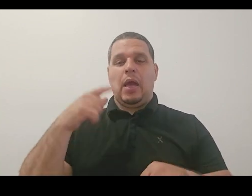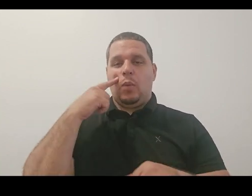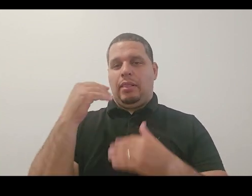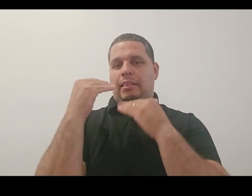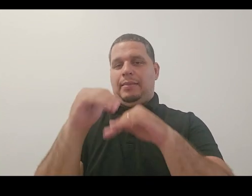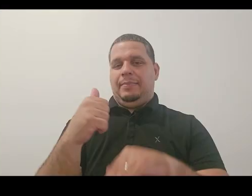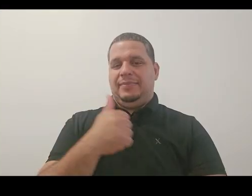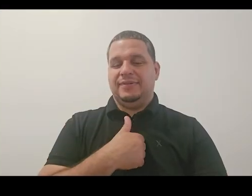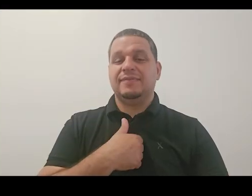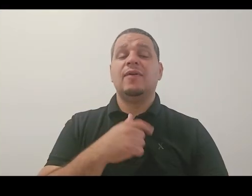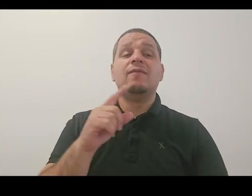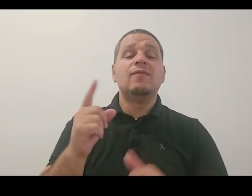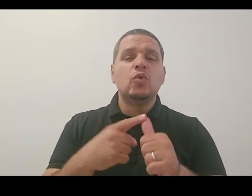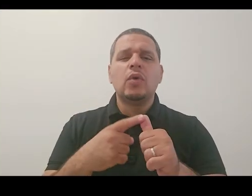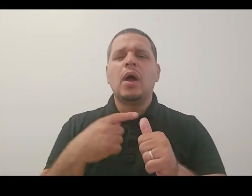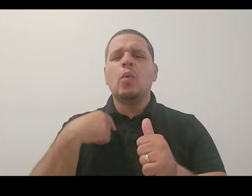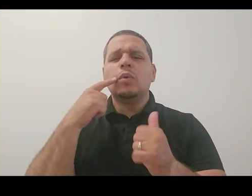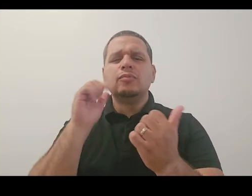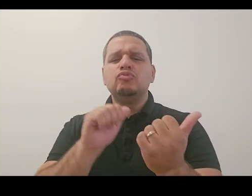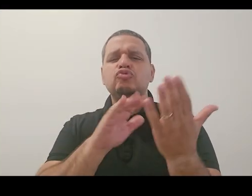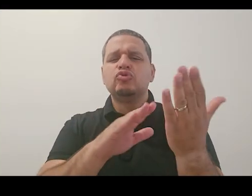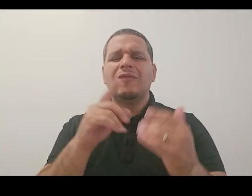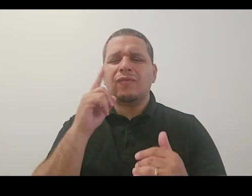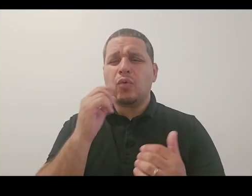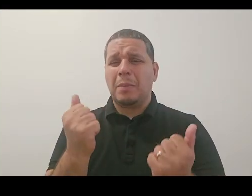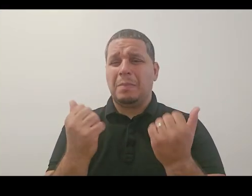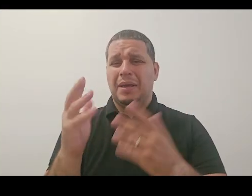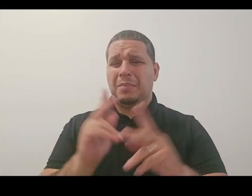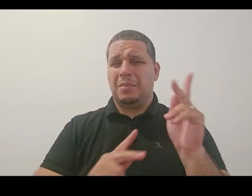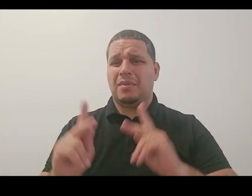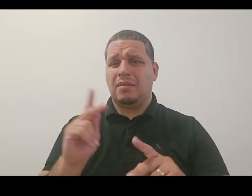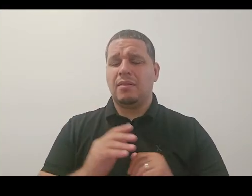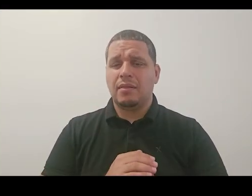And first, I'll just address that I think for a lot of folks,